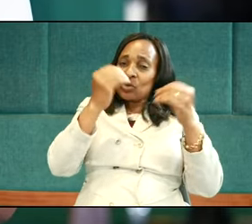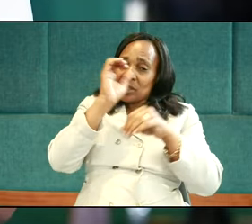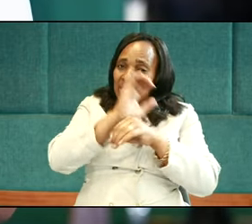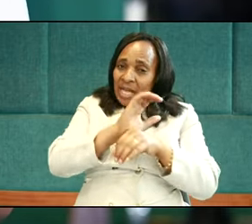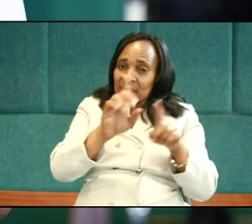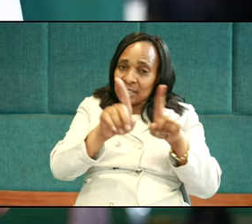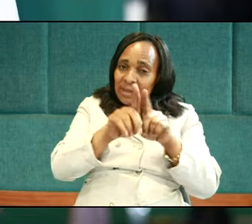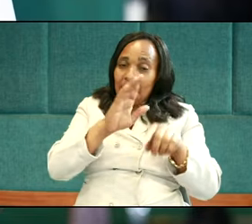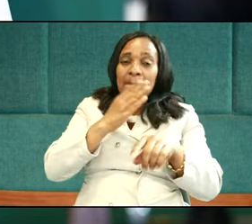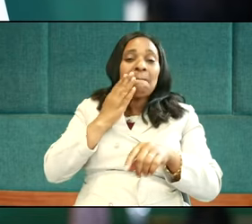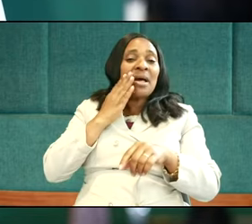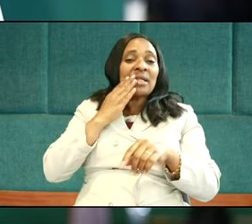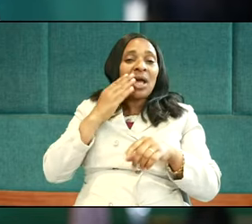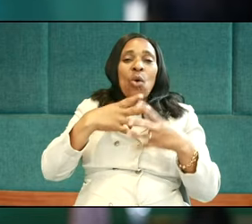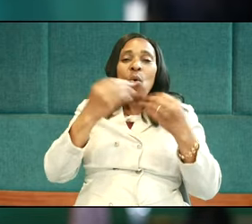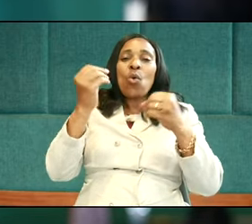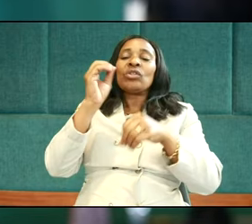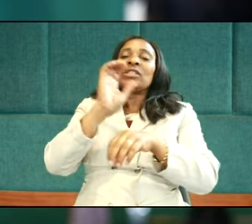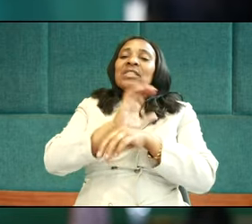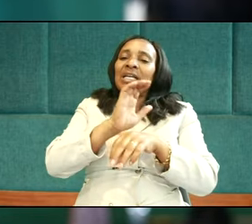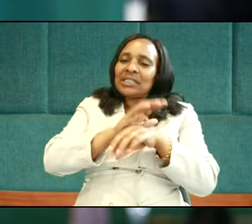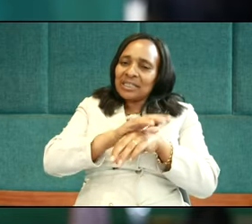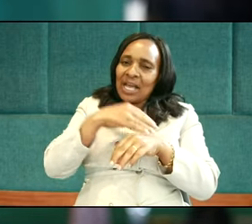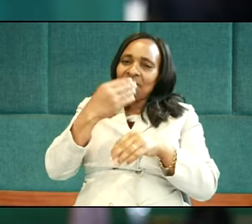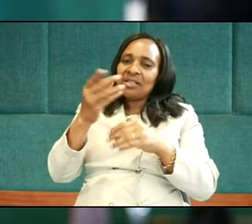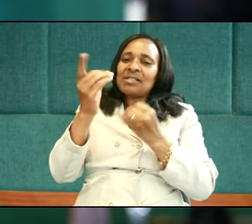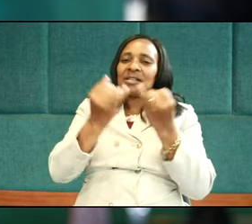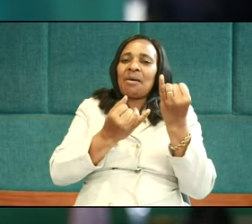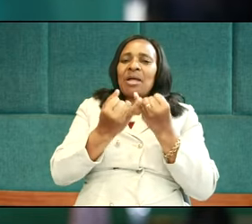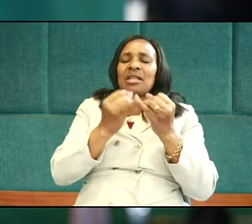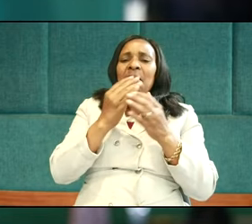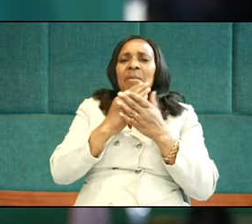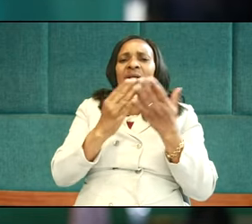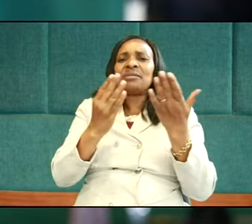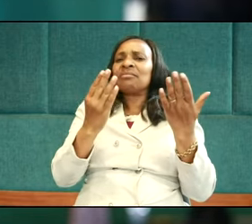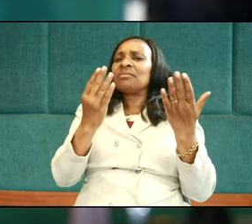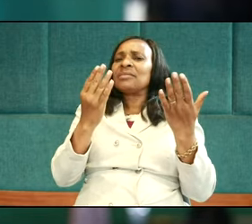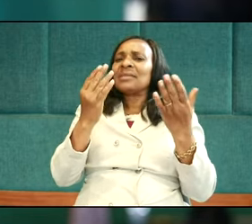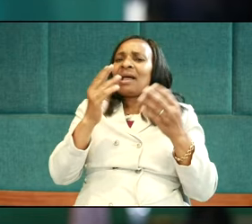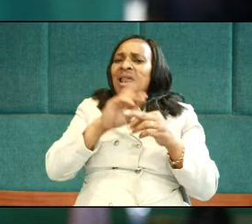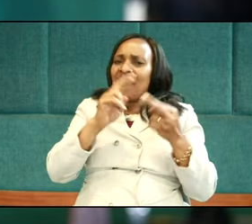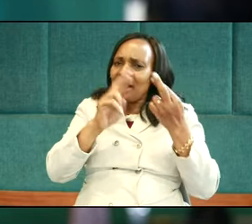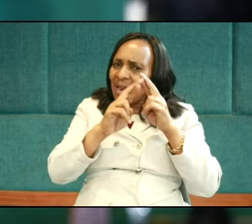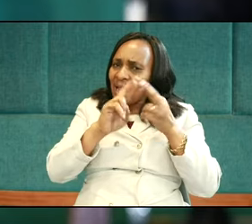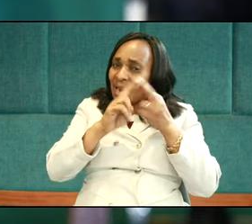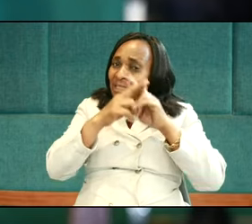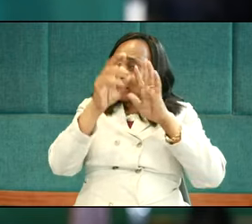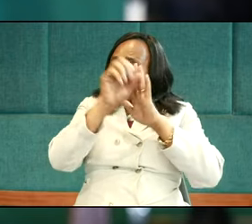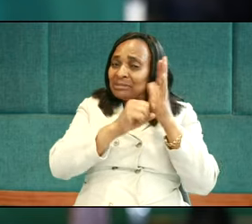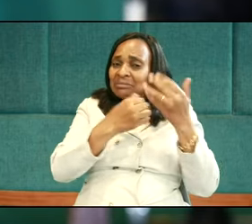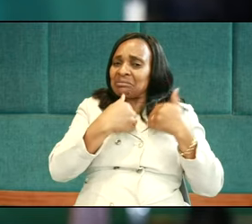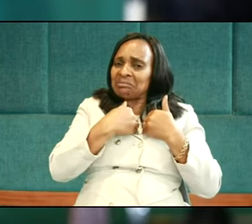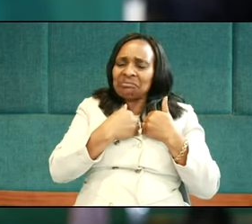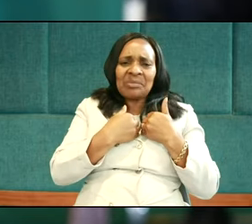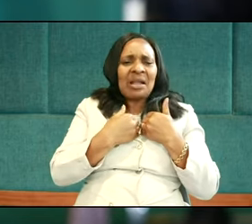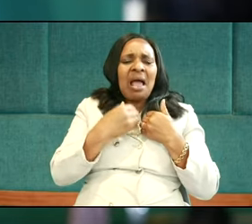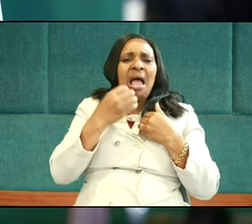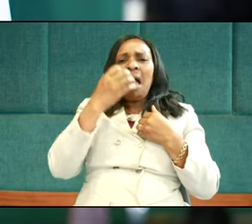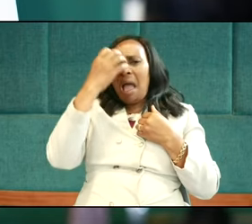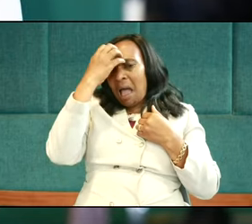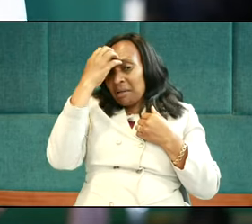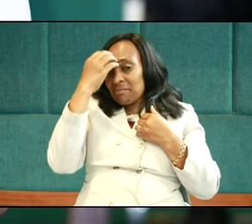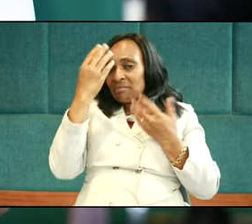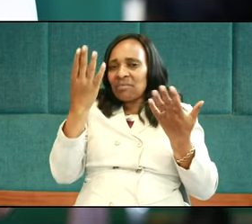mother also goes to church every day, every Sabbath. But some of father's relatives are angry that Sudip and mother are going to